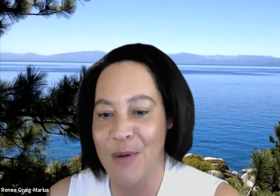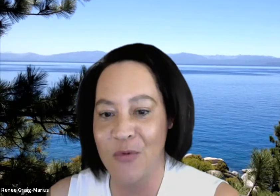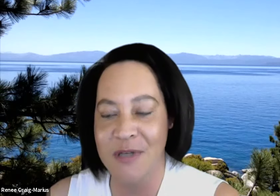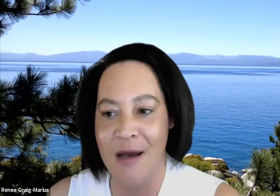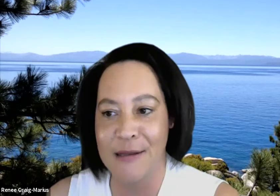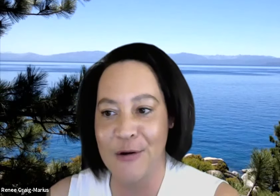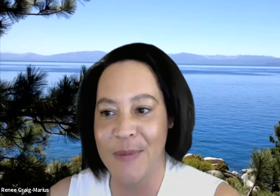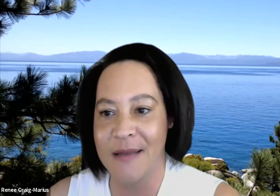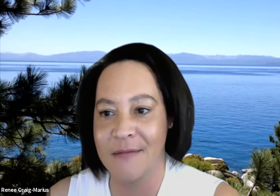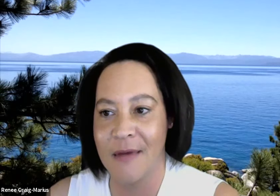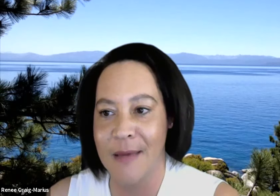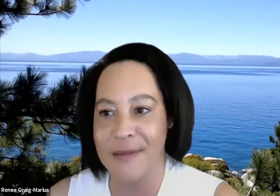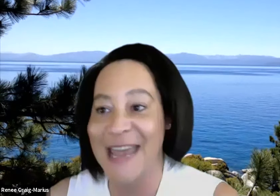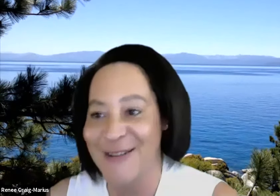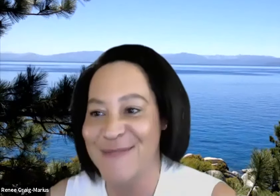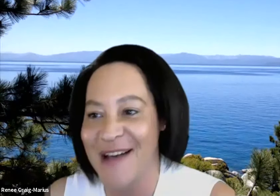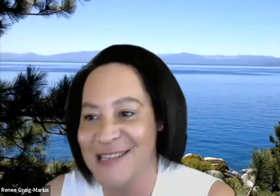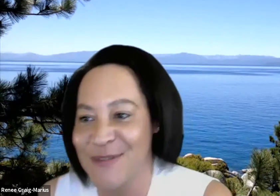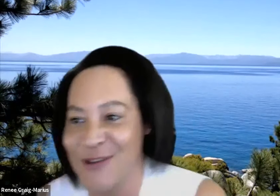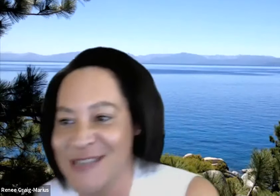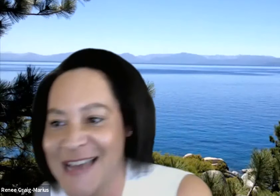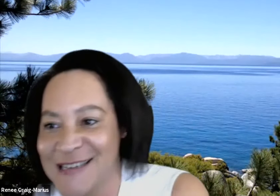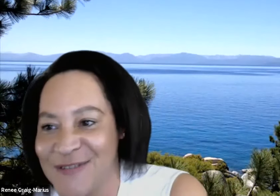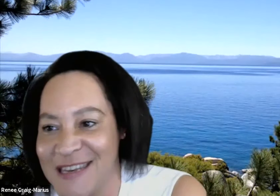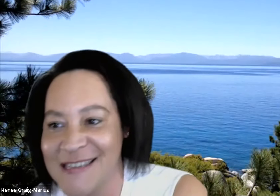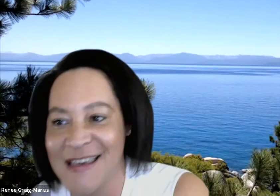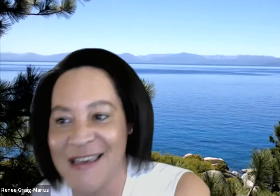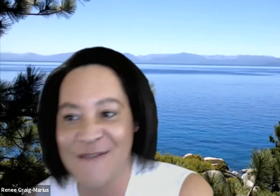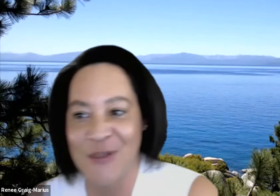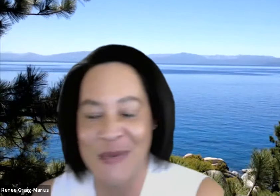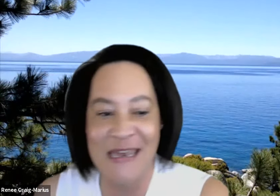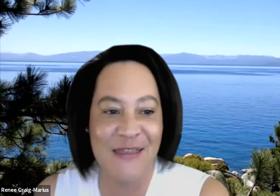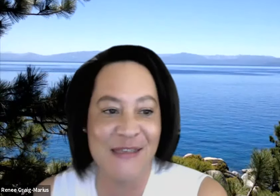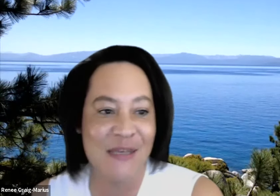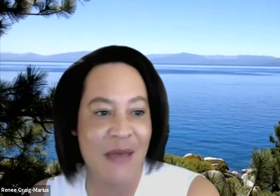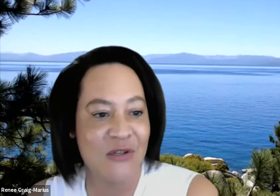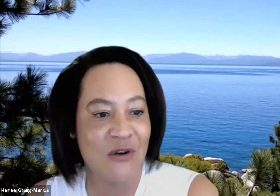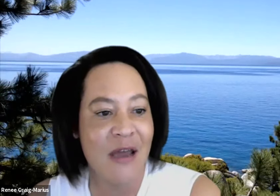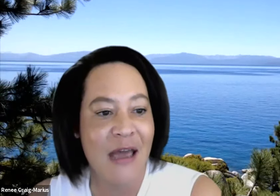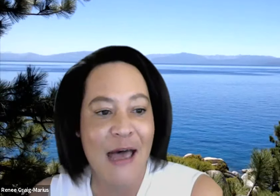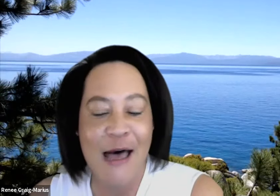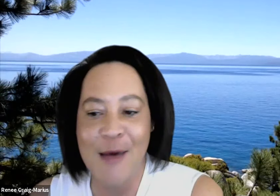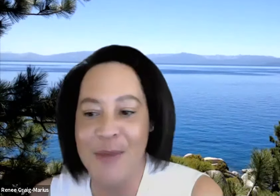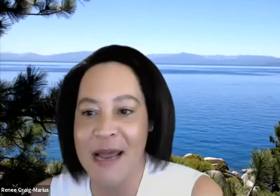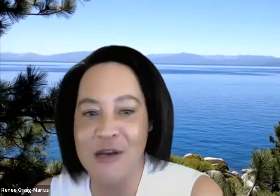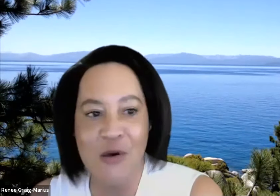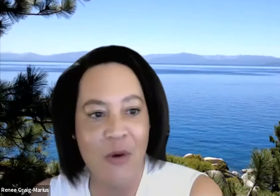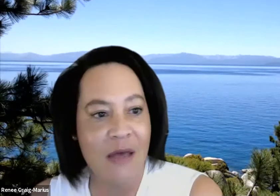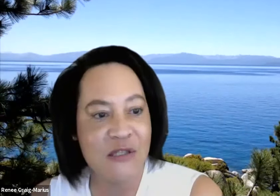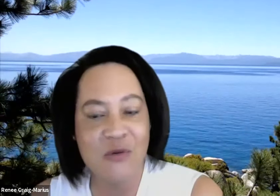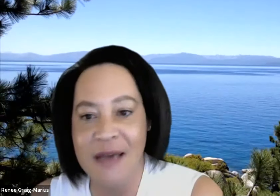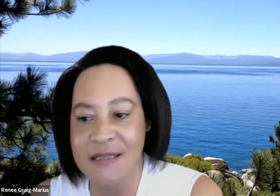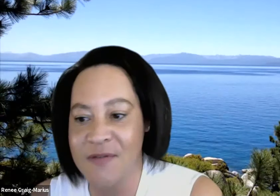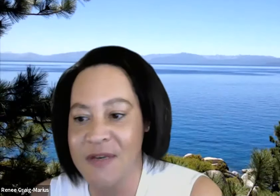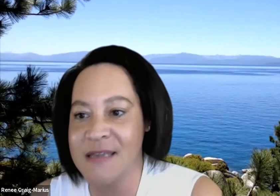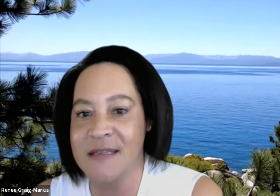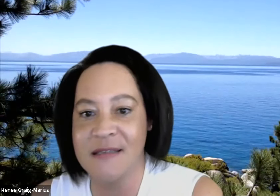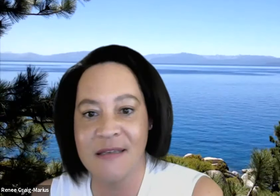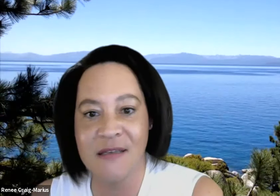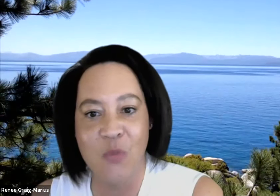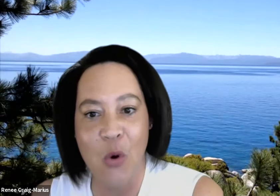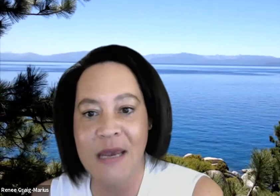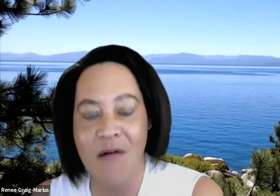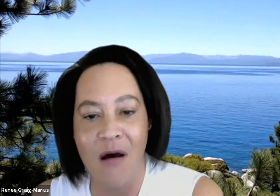with them, and we'll talk a little bit later about some of those activities for the beginning of the semester. But I know Student